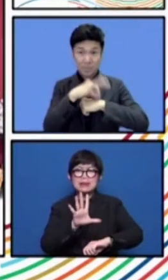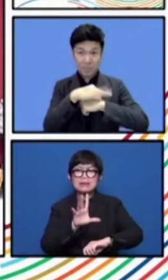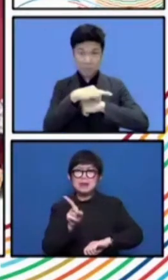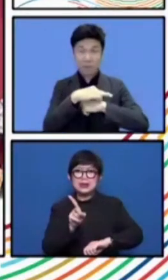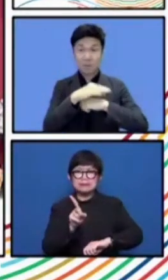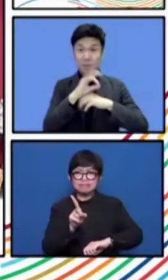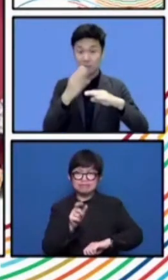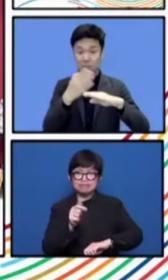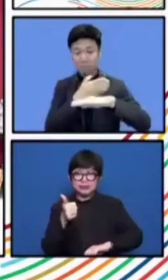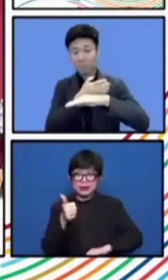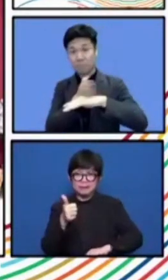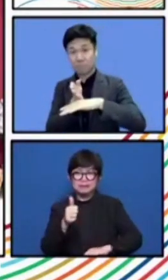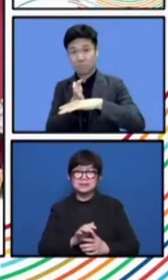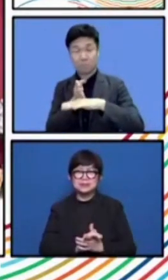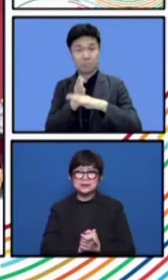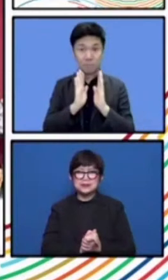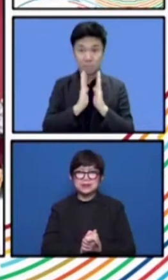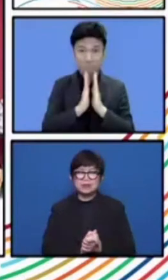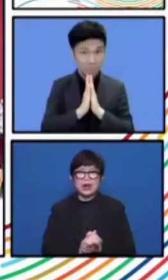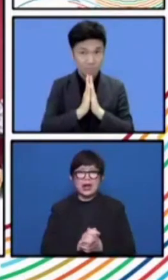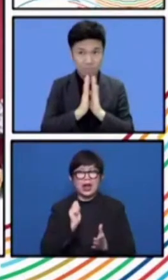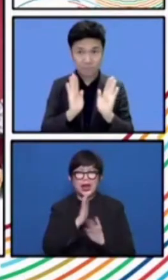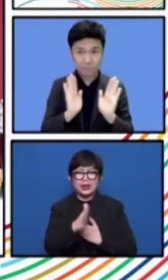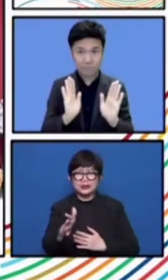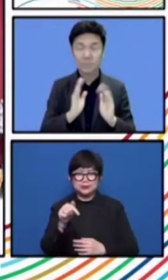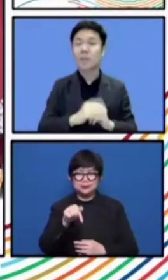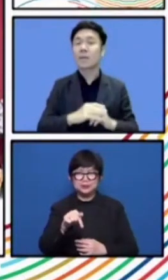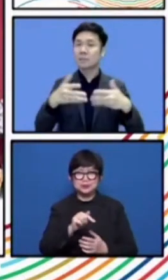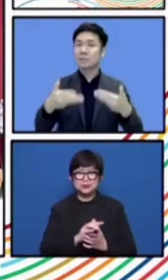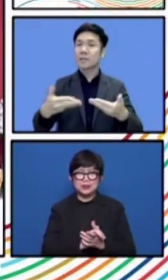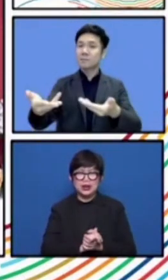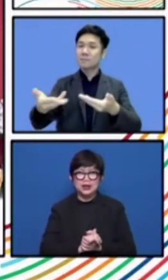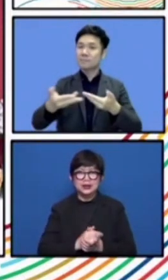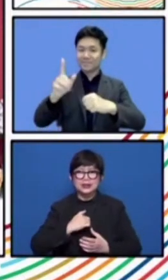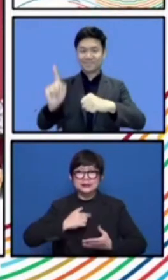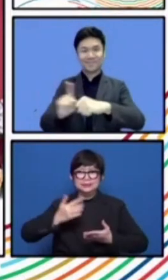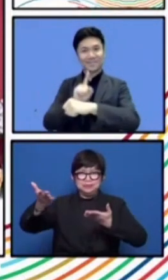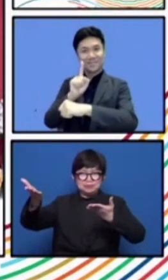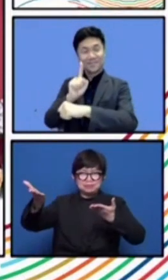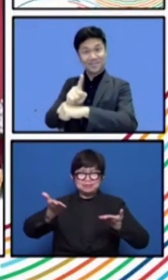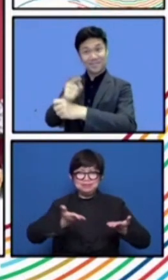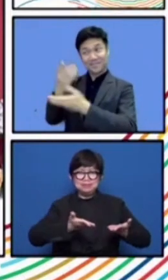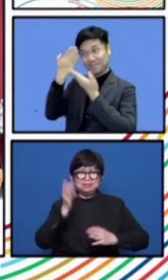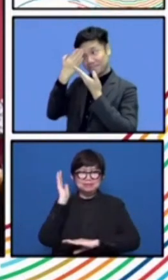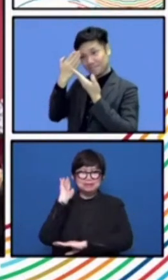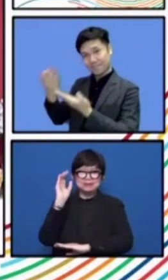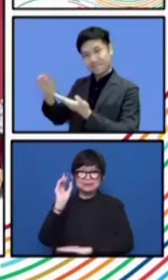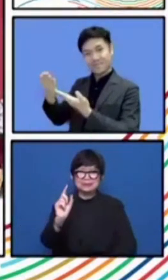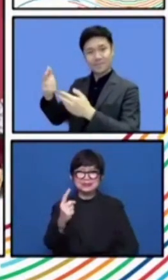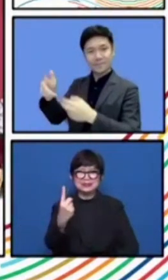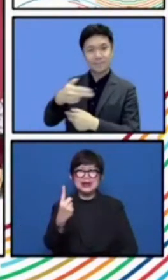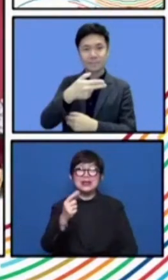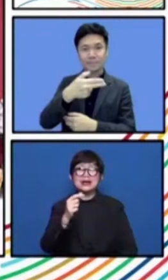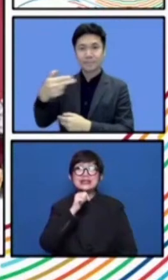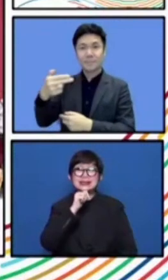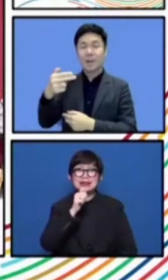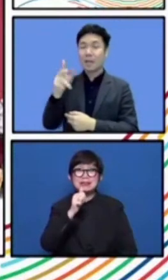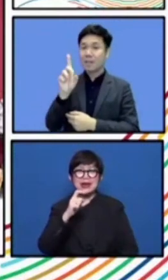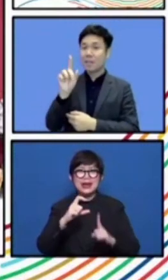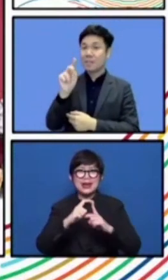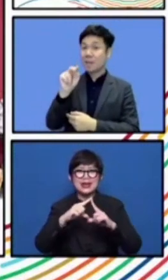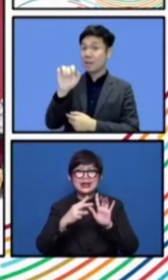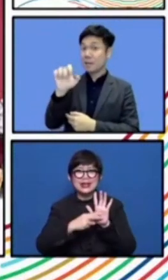without further Ado let me introduce our first panelist Mr Daniel Mont is the CEO and